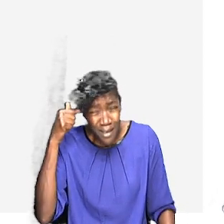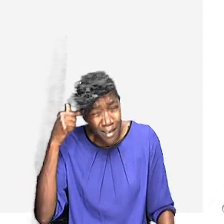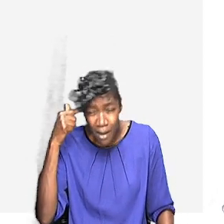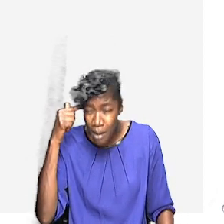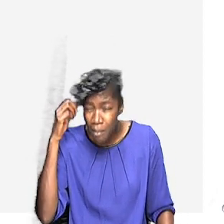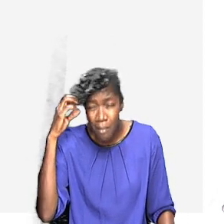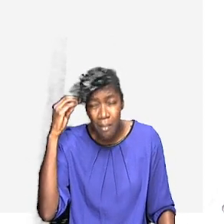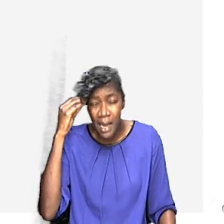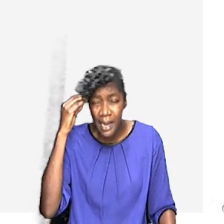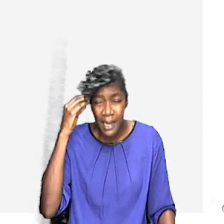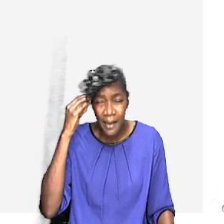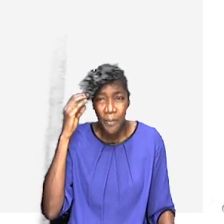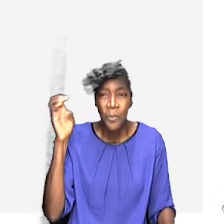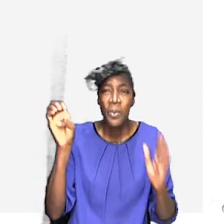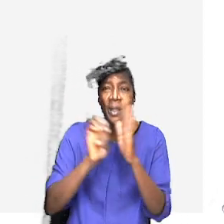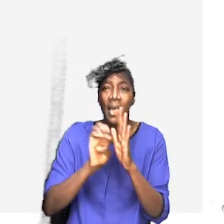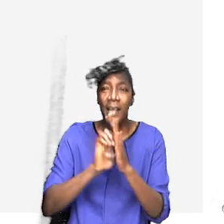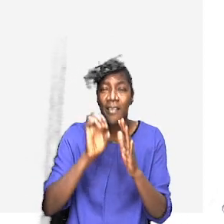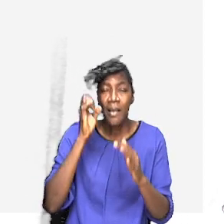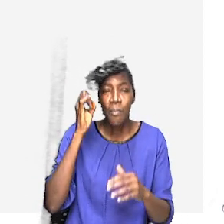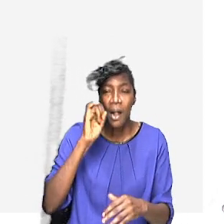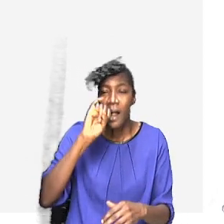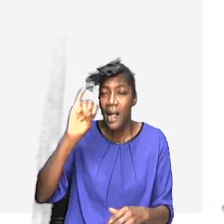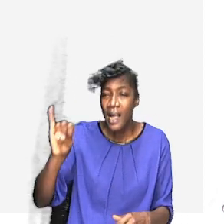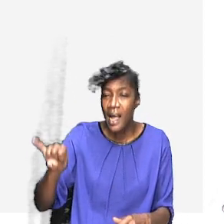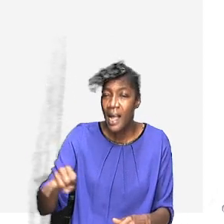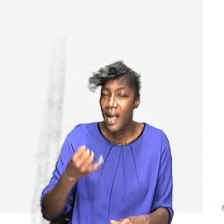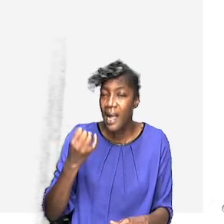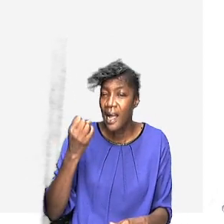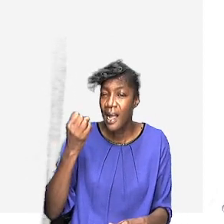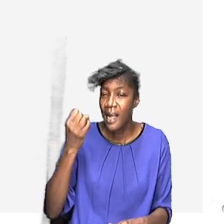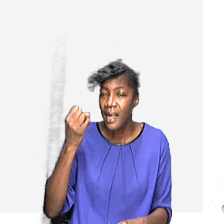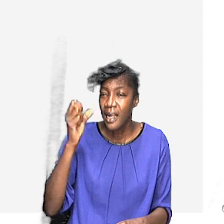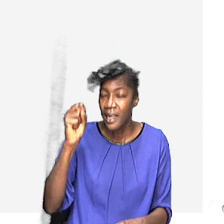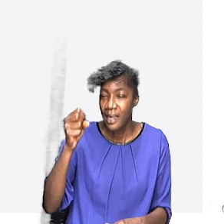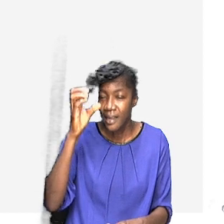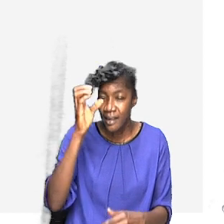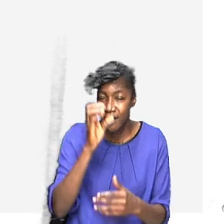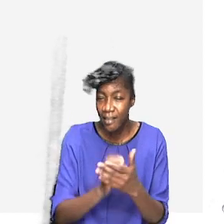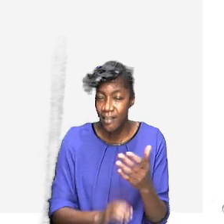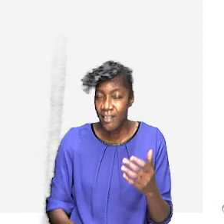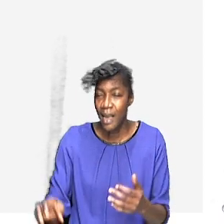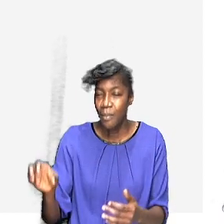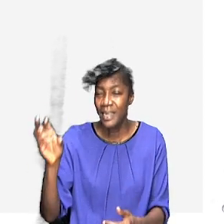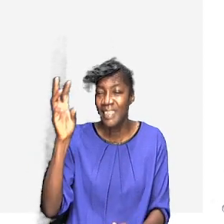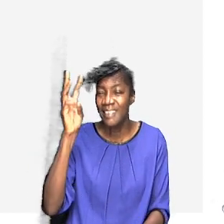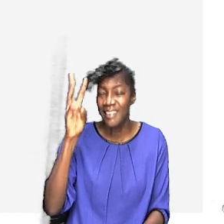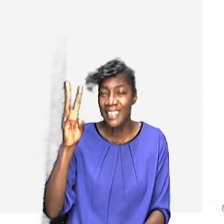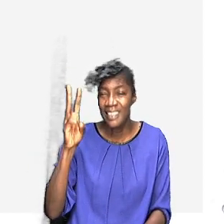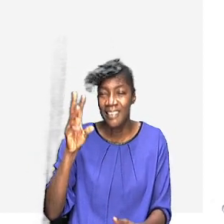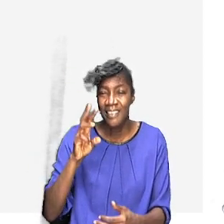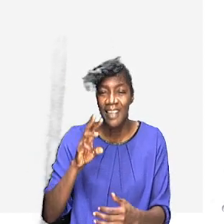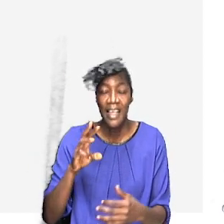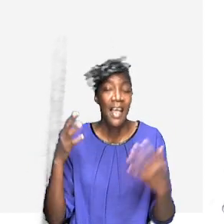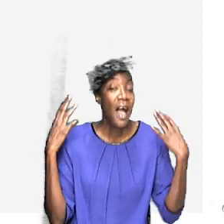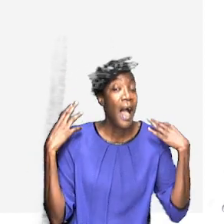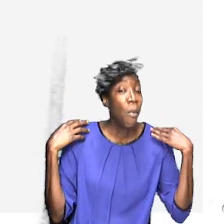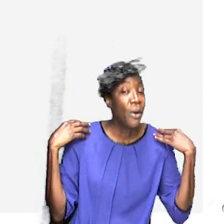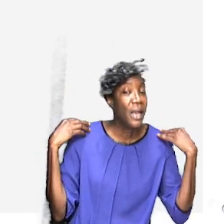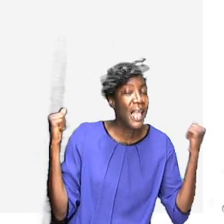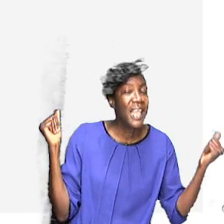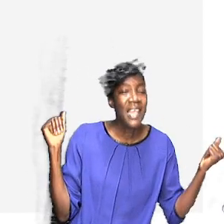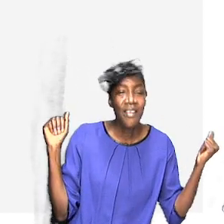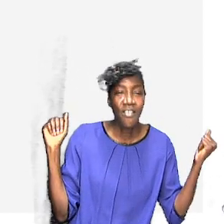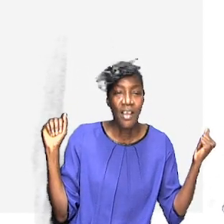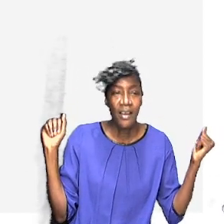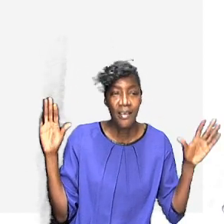A good example is found in Isaiah chapter 6, where the Bible talks about the seraphims. And this is the only place, again, in